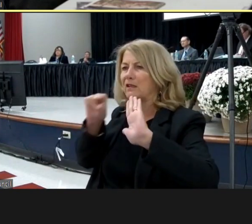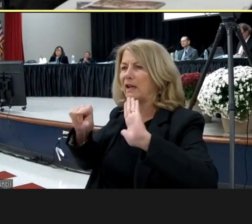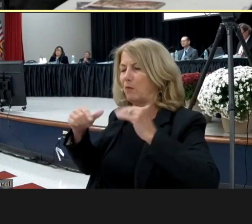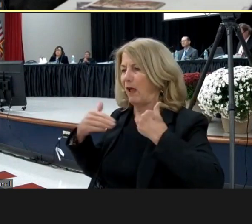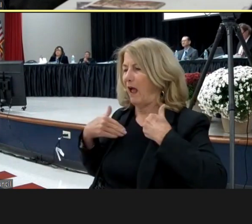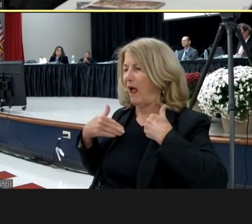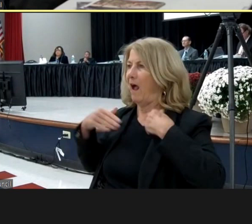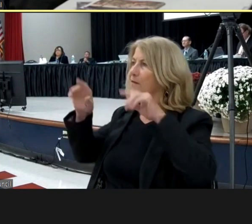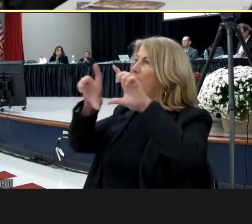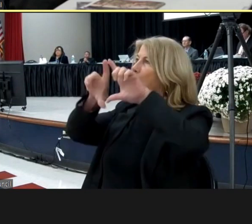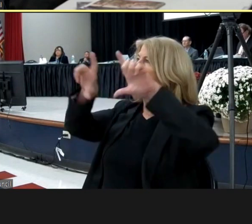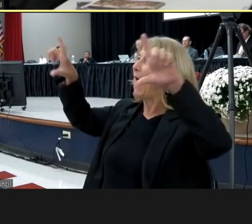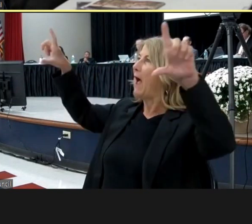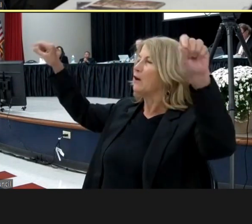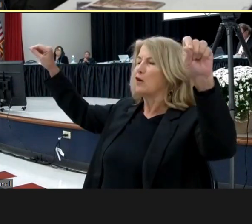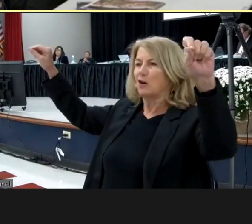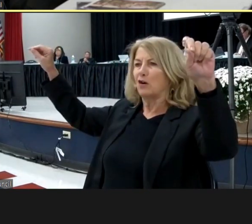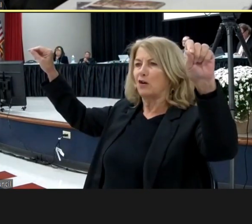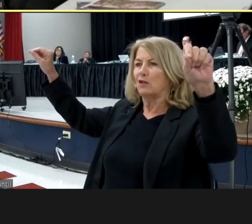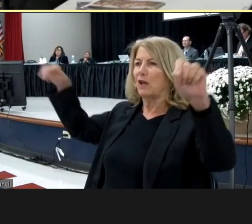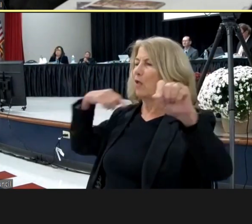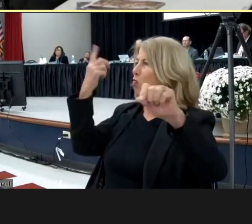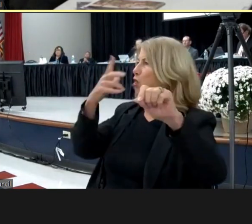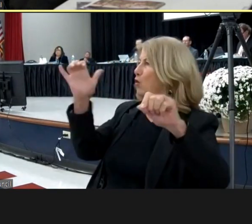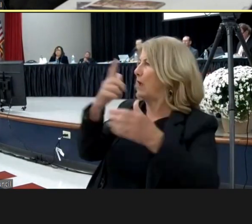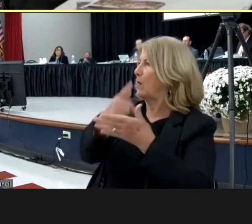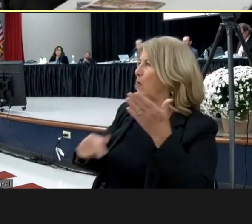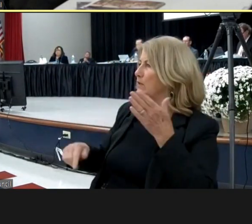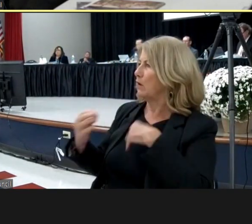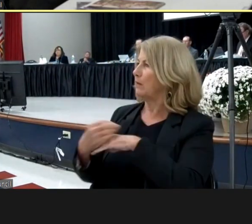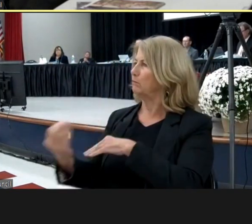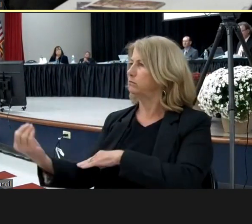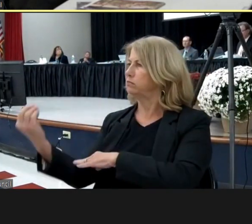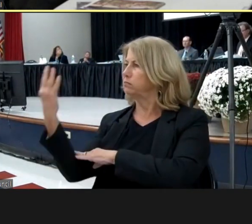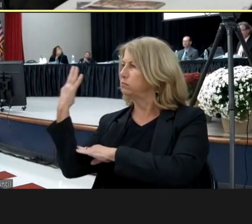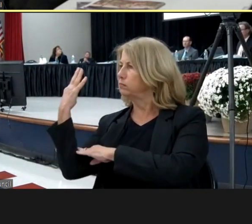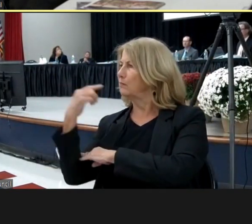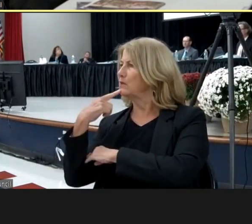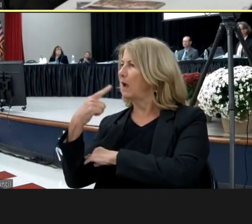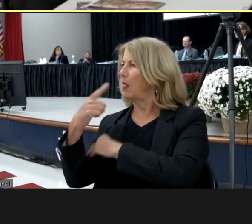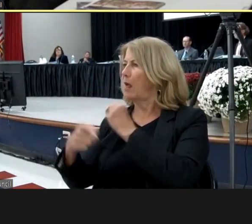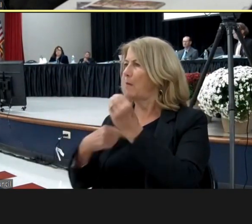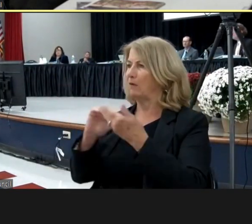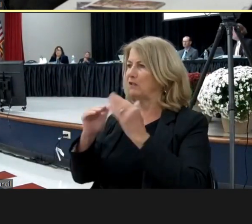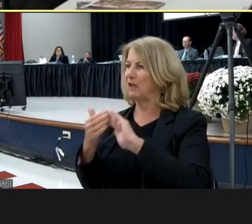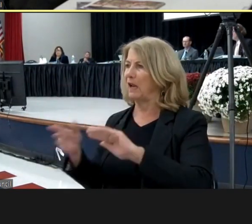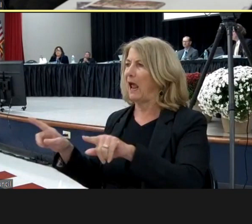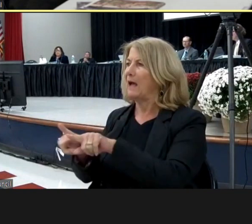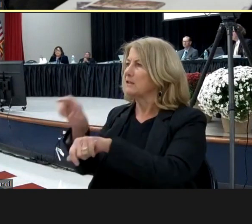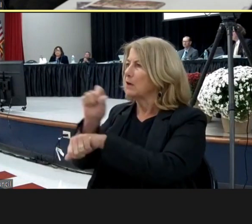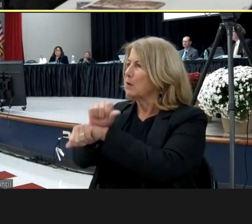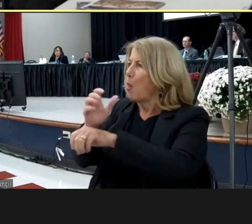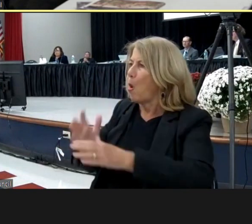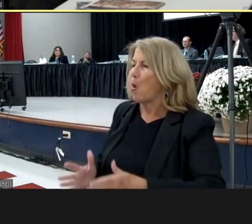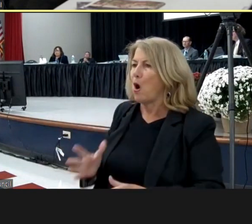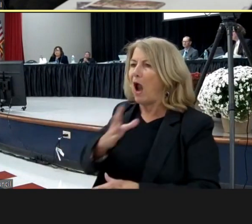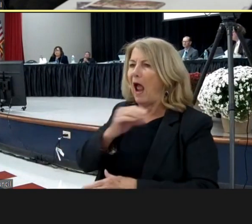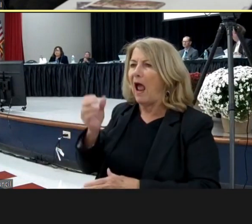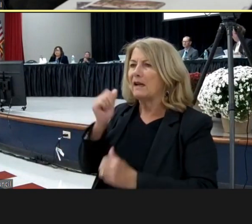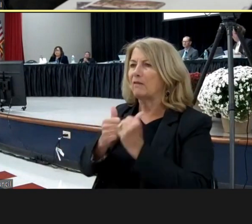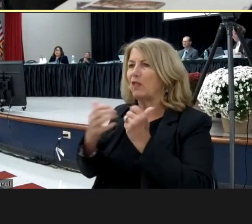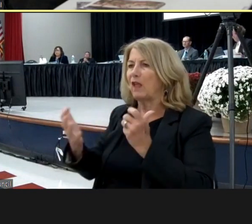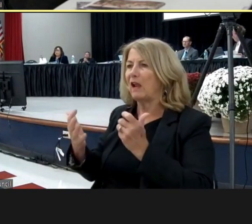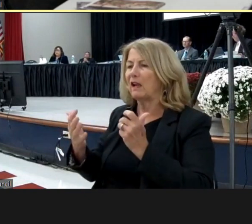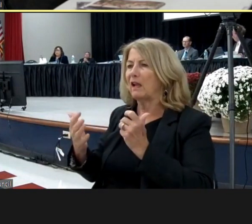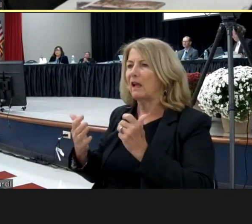up at the event that look like the ones that are on your screen here that tell about the city as an employer. And then every to-go bag also had a